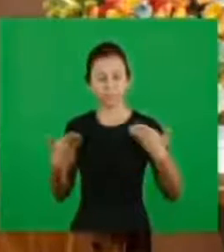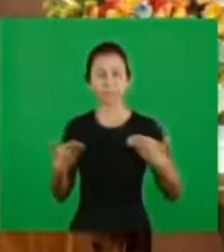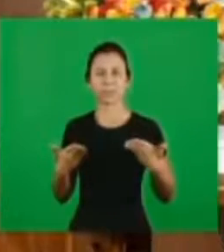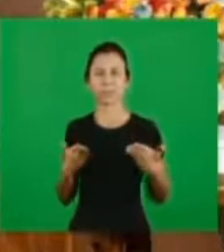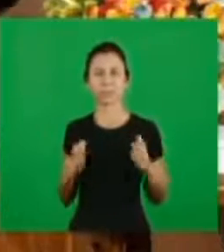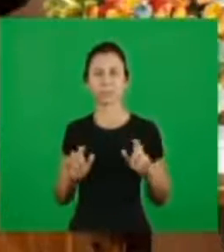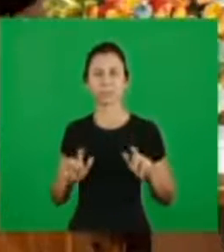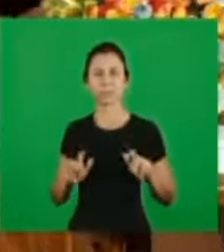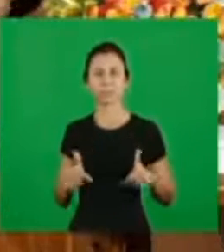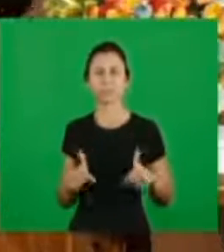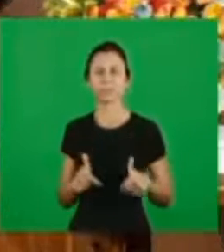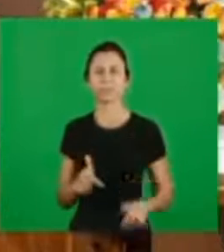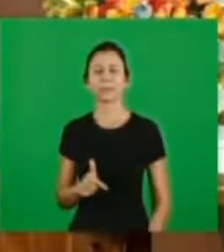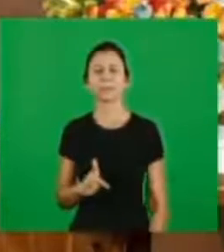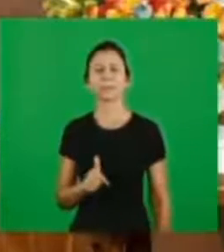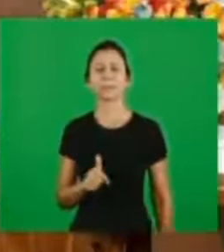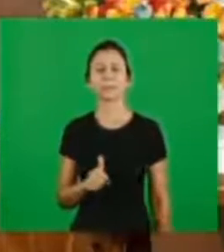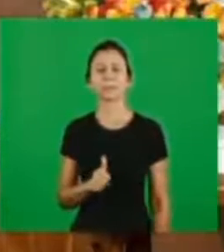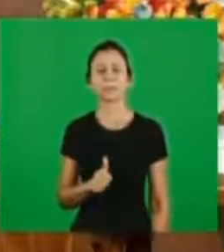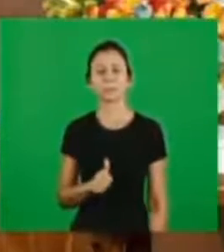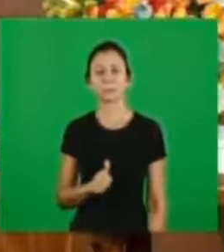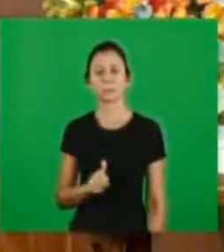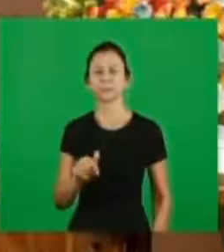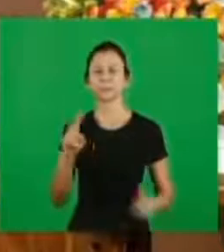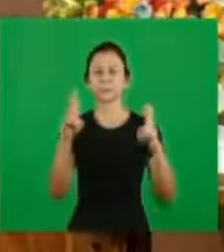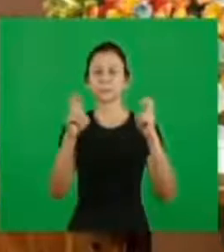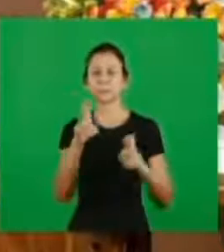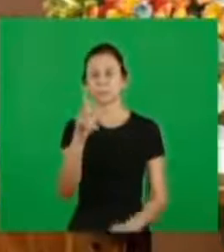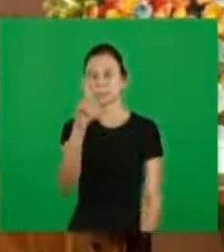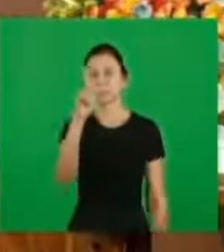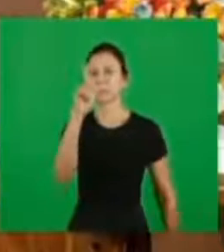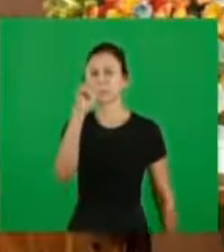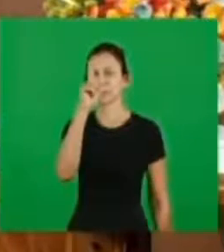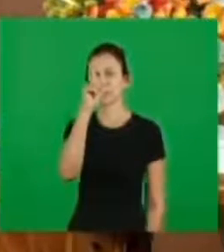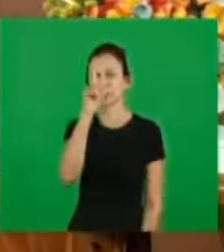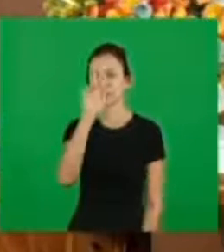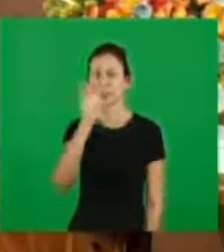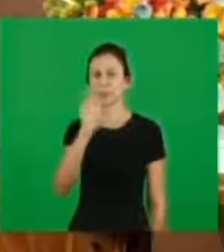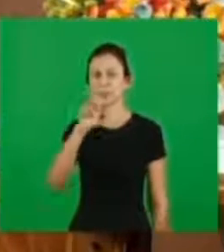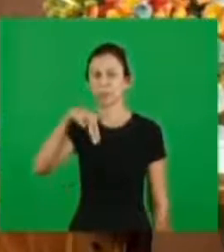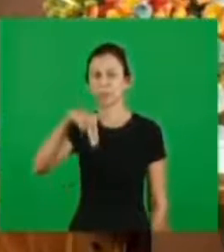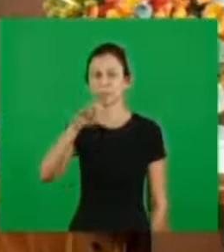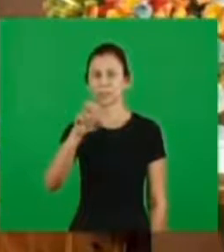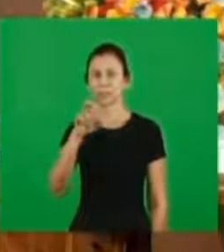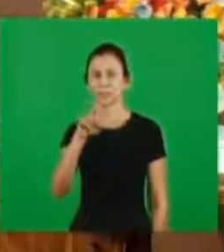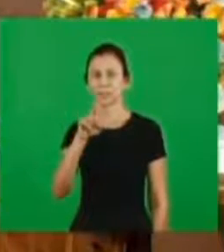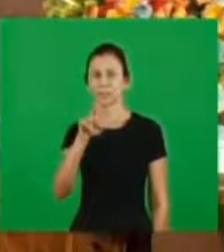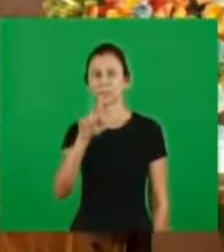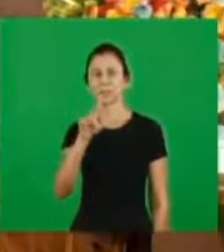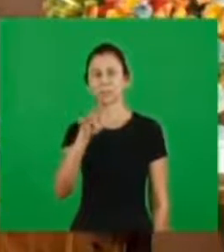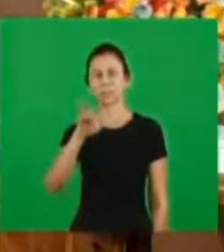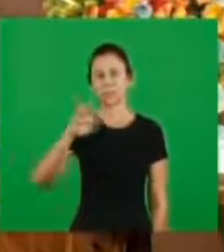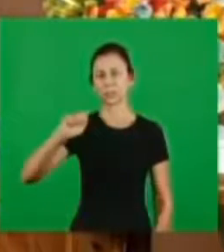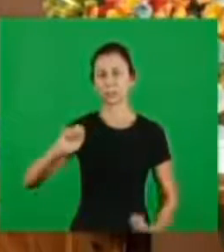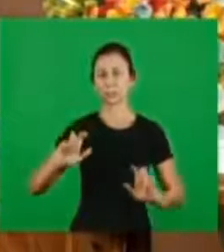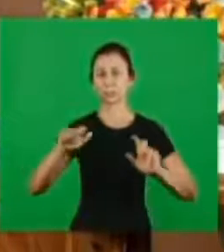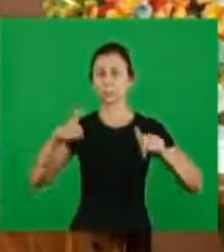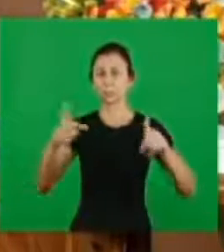speak of energi, which is the Greek expression that speaks of energy as a product of God, of action of the